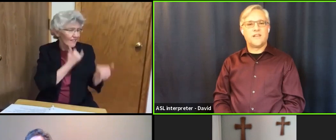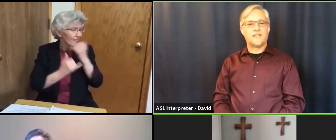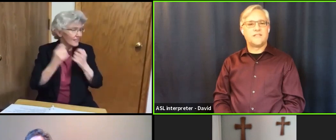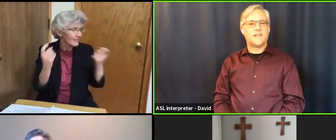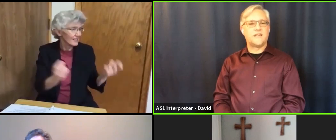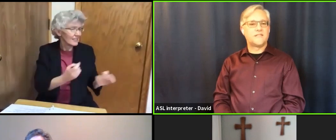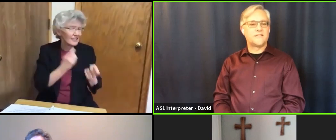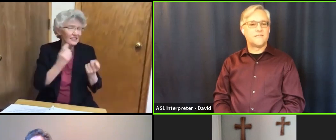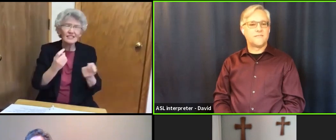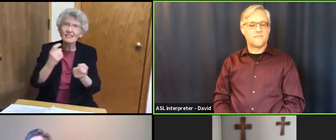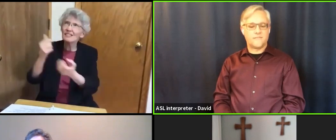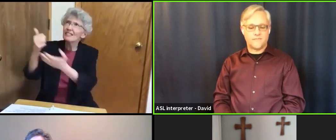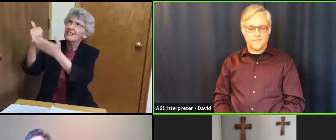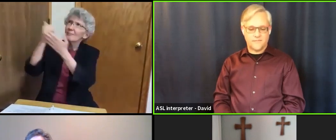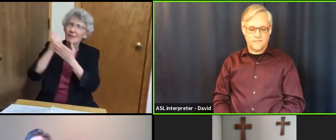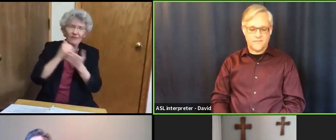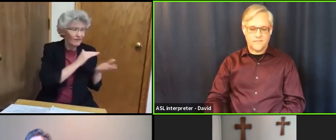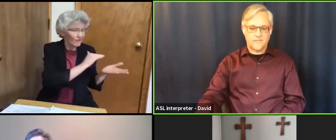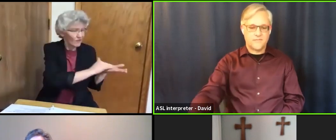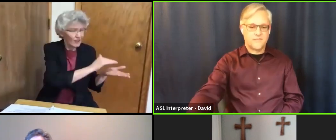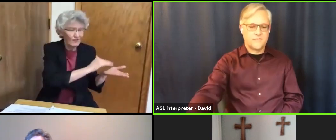sin against us.